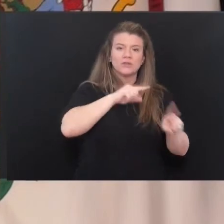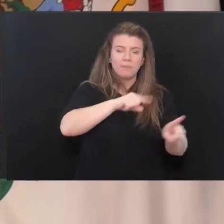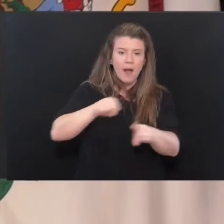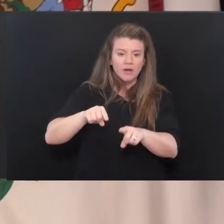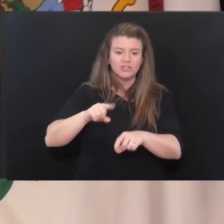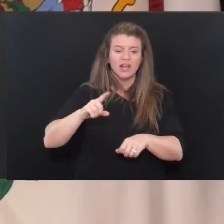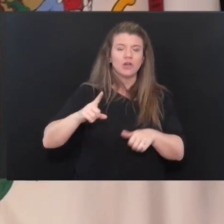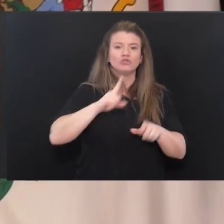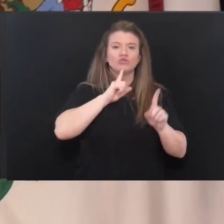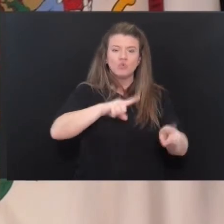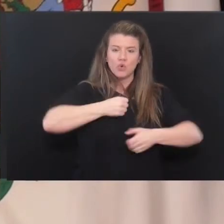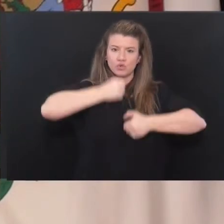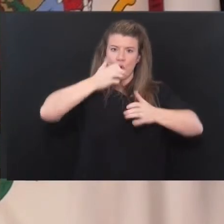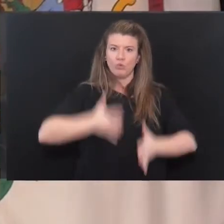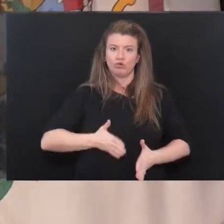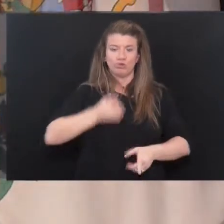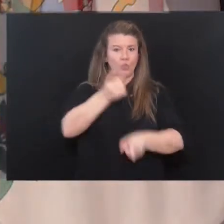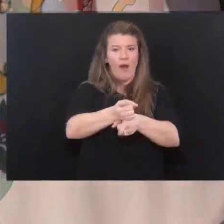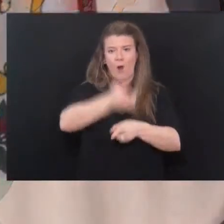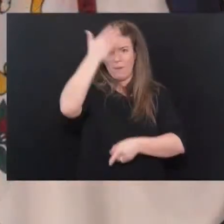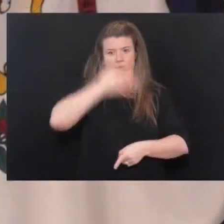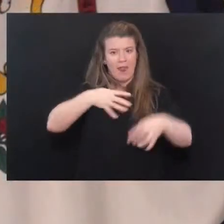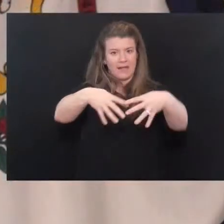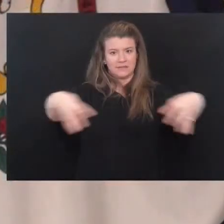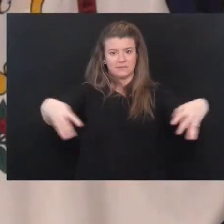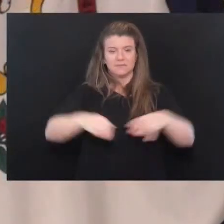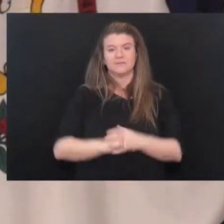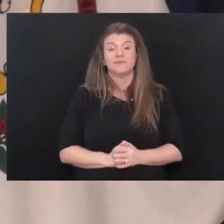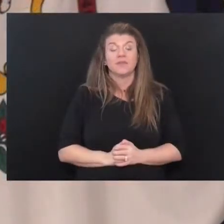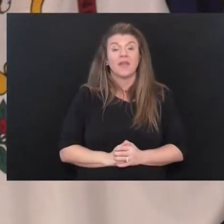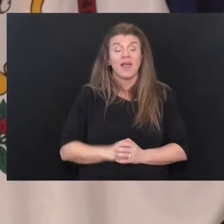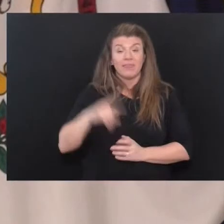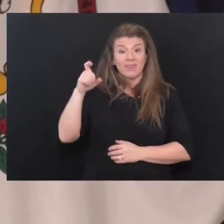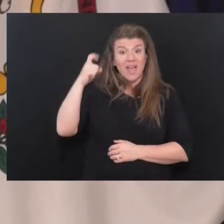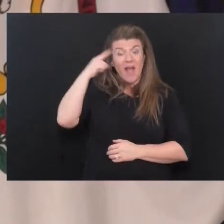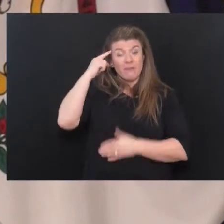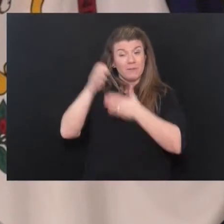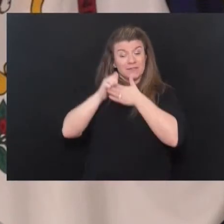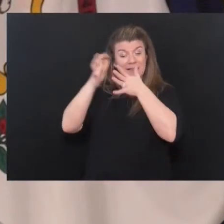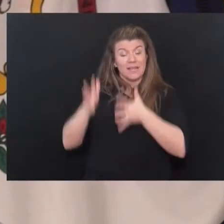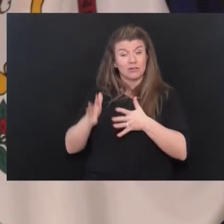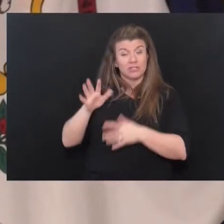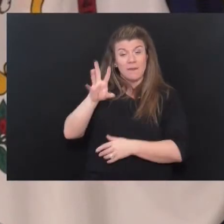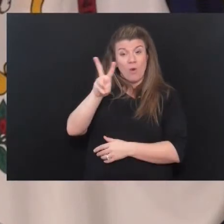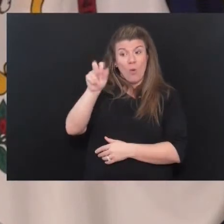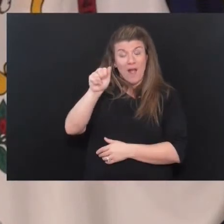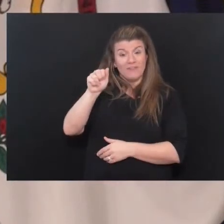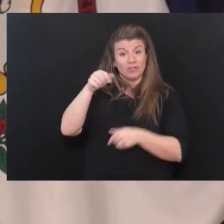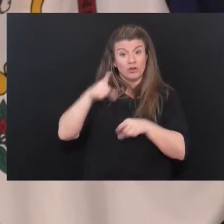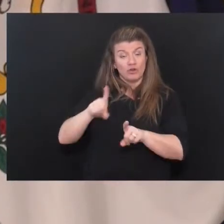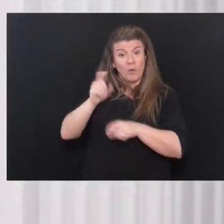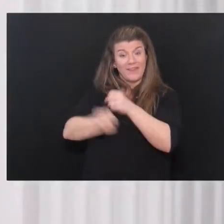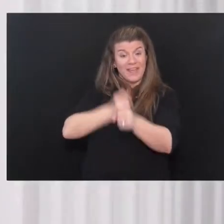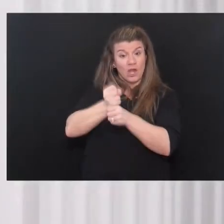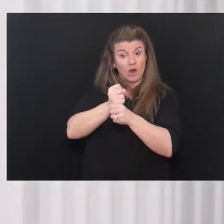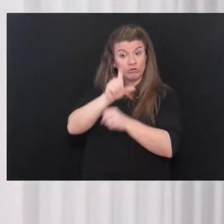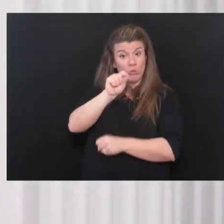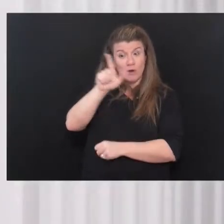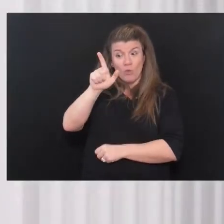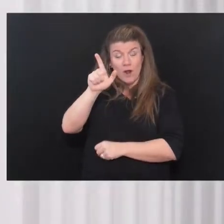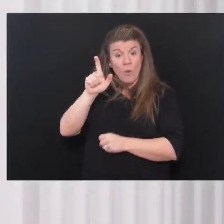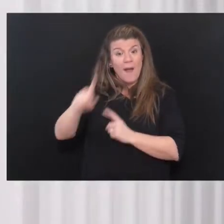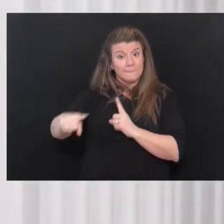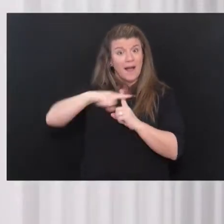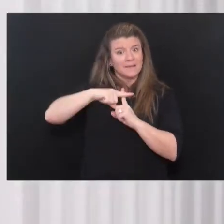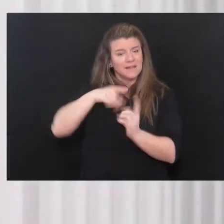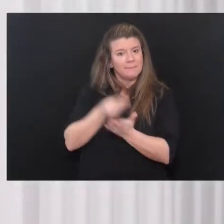are the true soldiers right on the front lines. Under the governor's leadership, West Virginia ended fiscal year 2020 with a surplus, despite